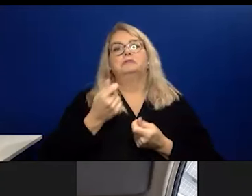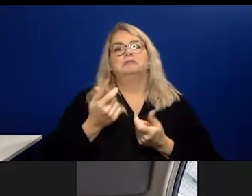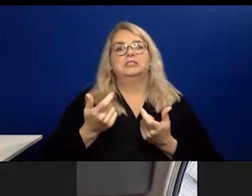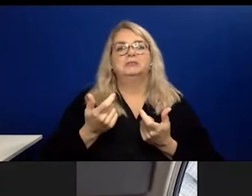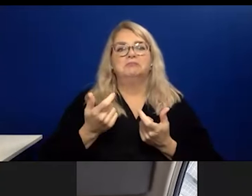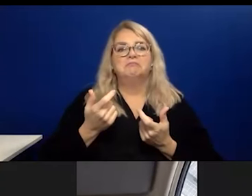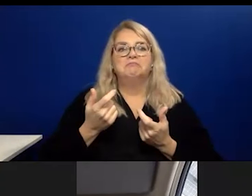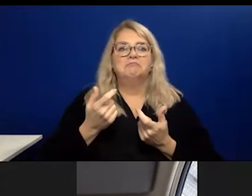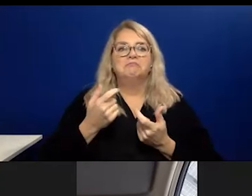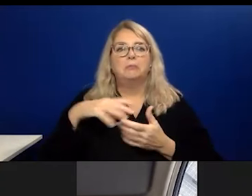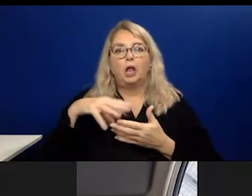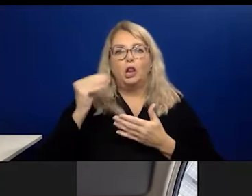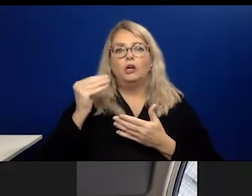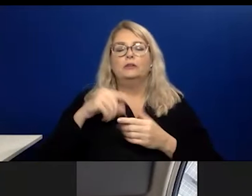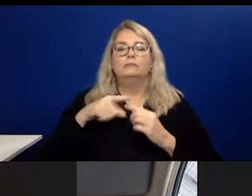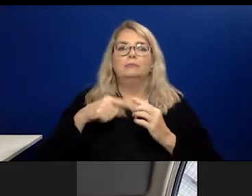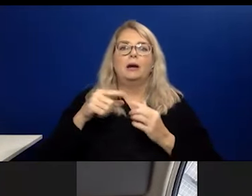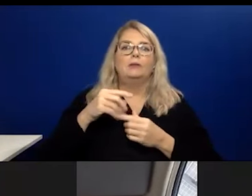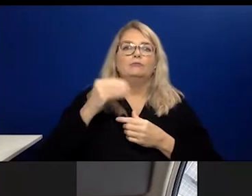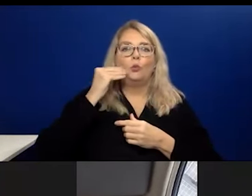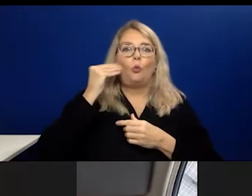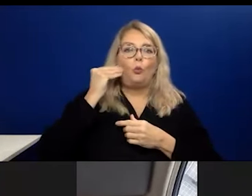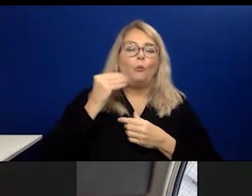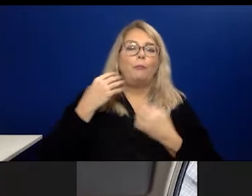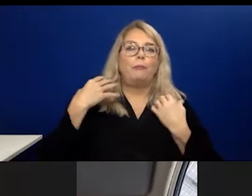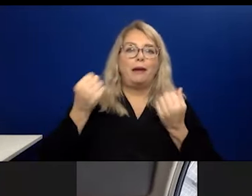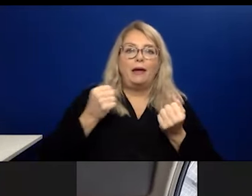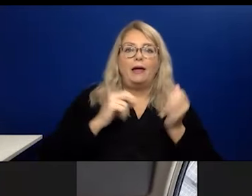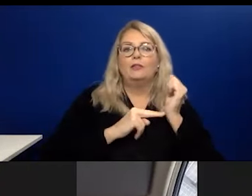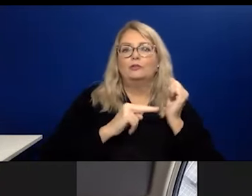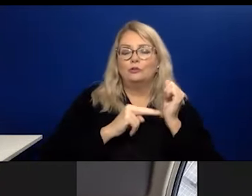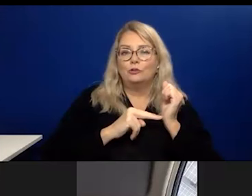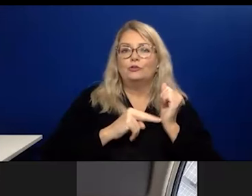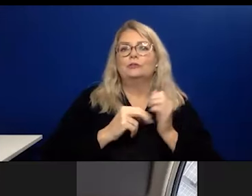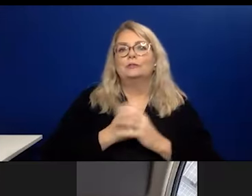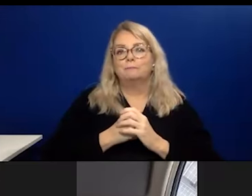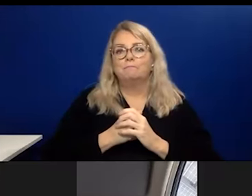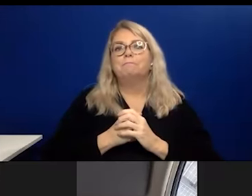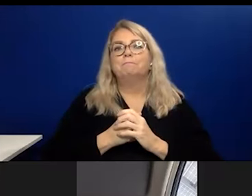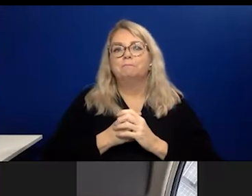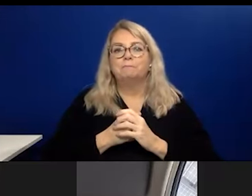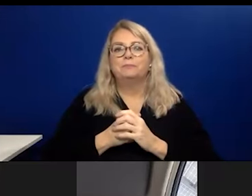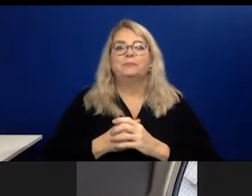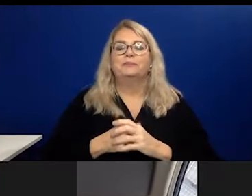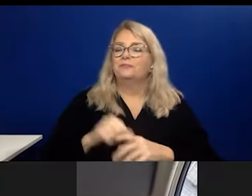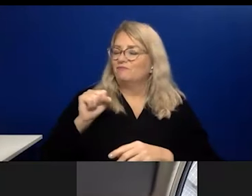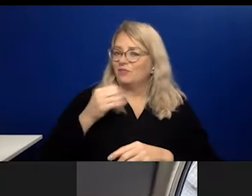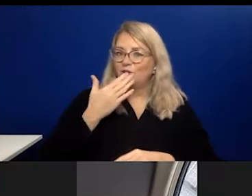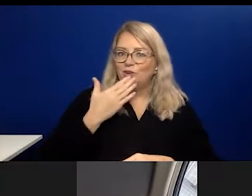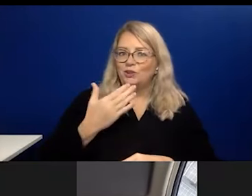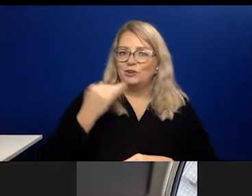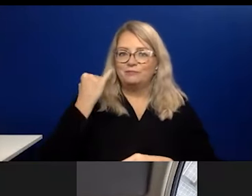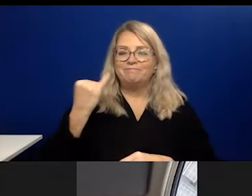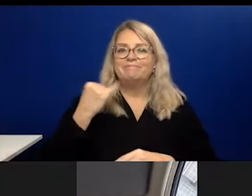and the experiences so we can share that with our future potential students who want to go into nursing. So thank you. Absolutely. That was one of the things